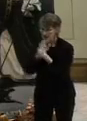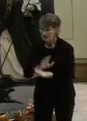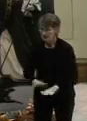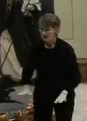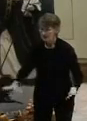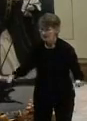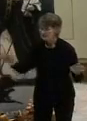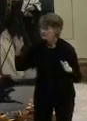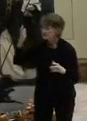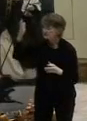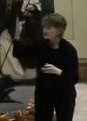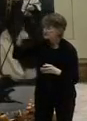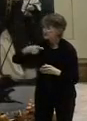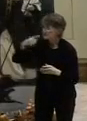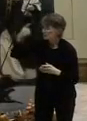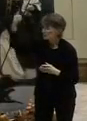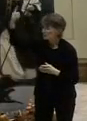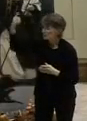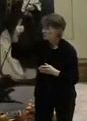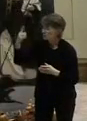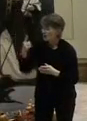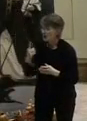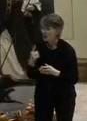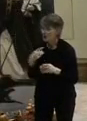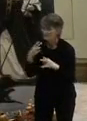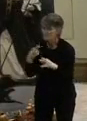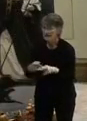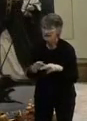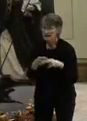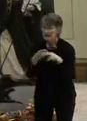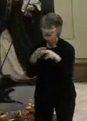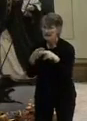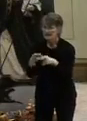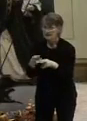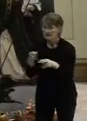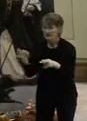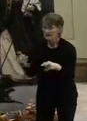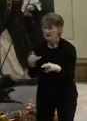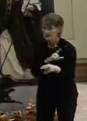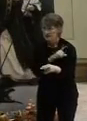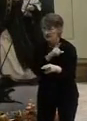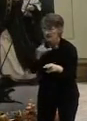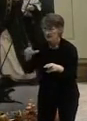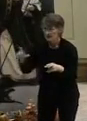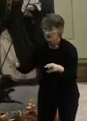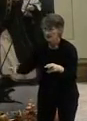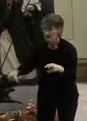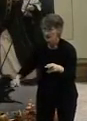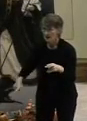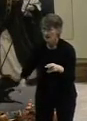highest. Blessed is he who comes in the name of